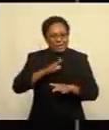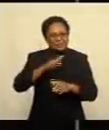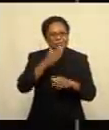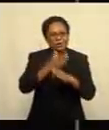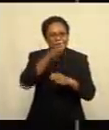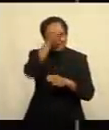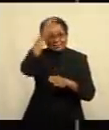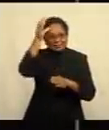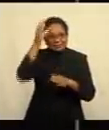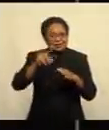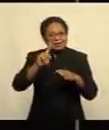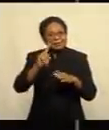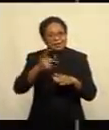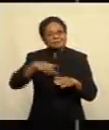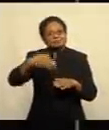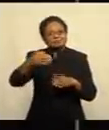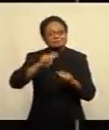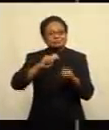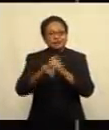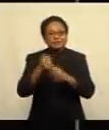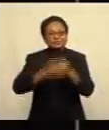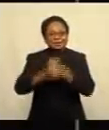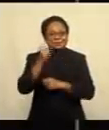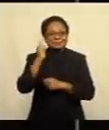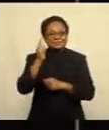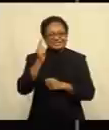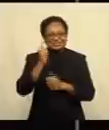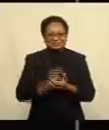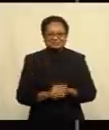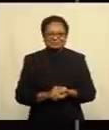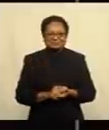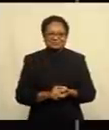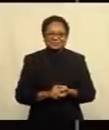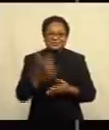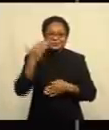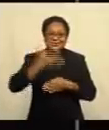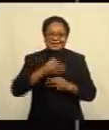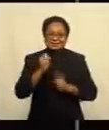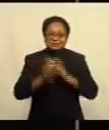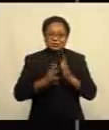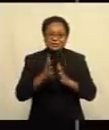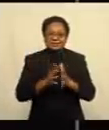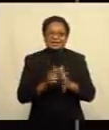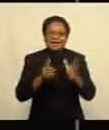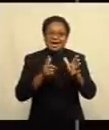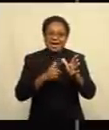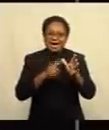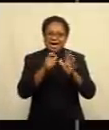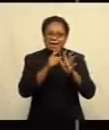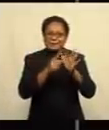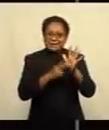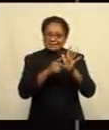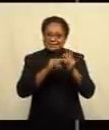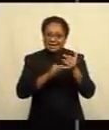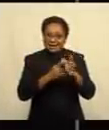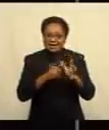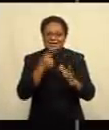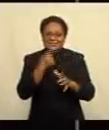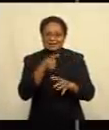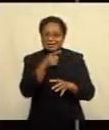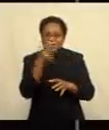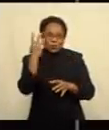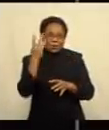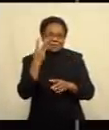regrets in becoming a teacher. In tonight's success story, Apinisa Wangai Randovu shares the 22-year teaching career